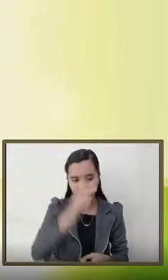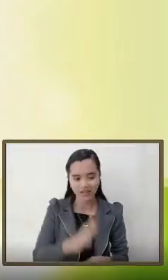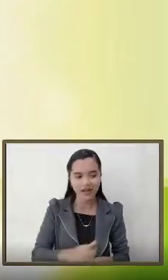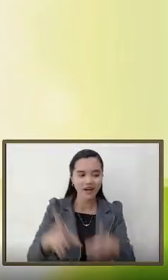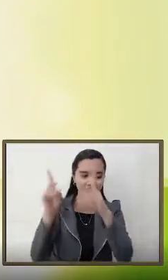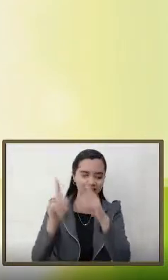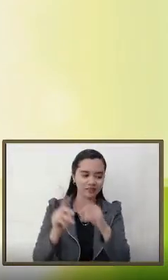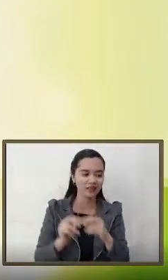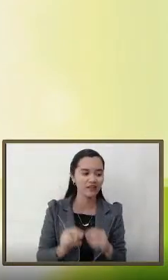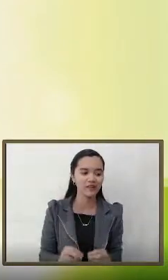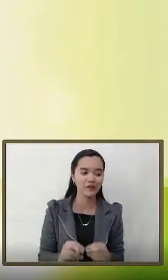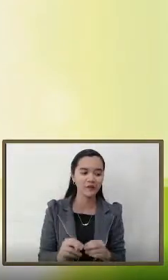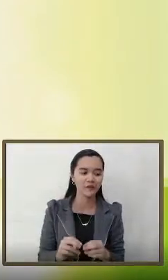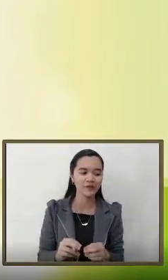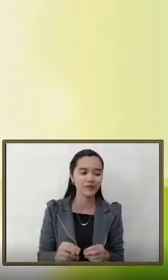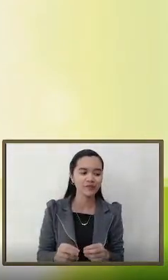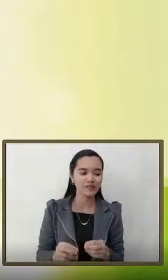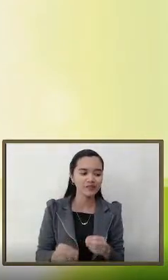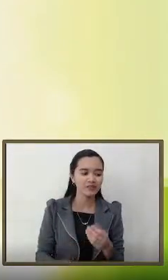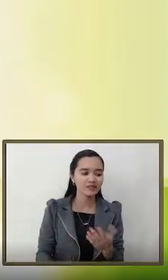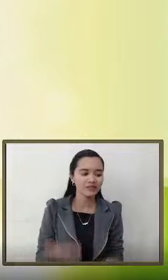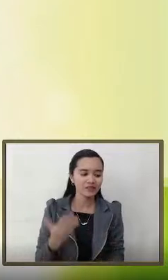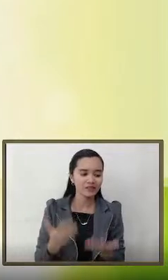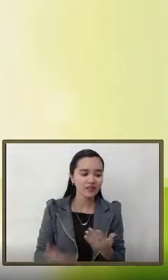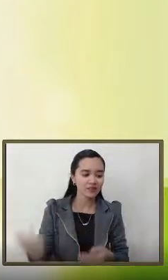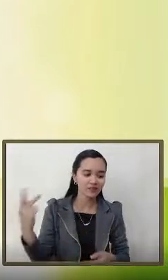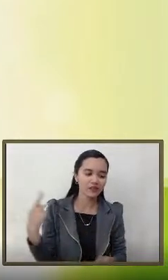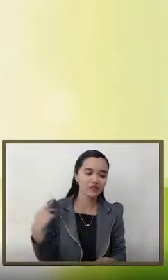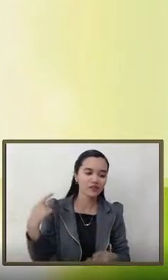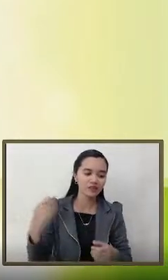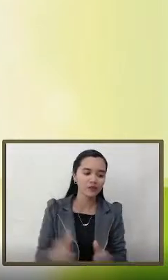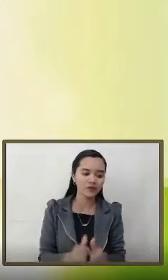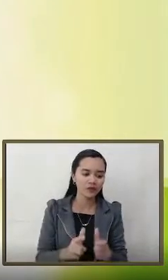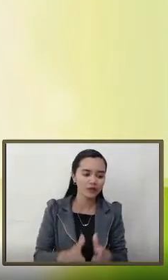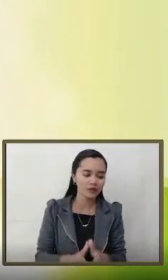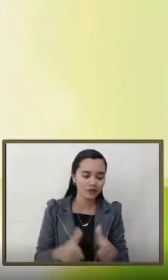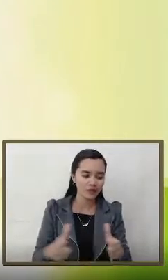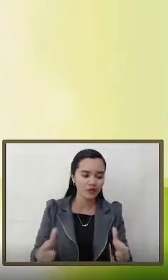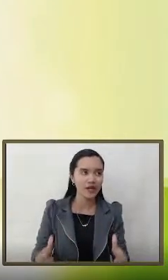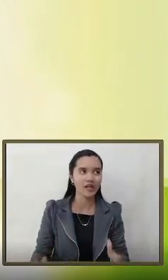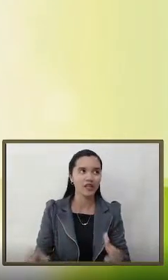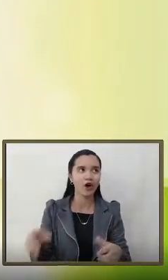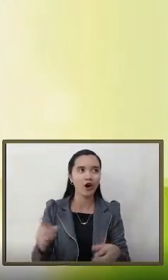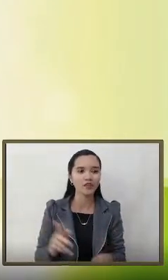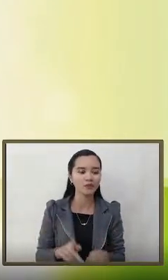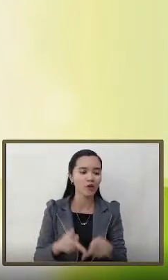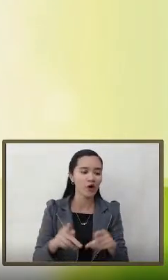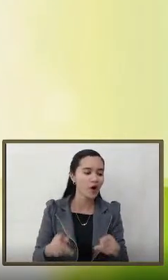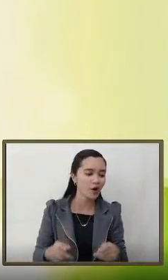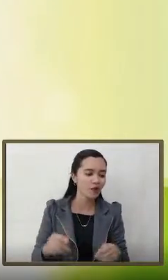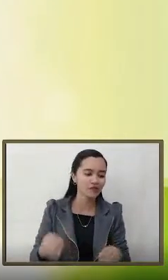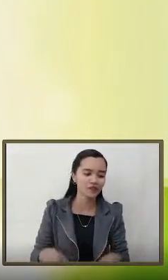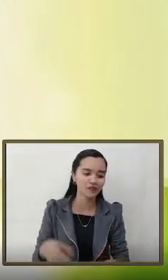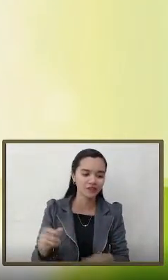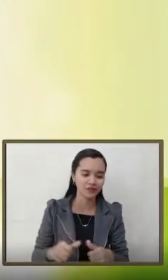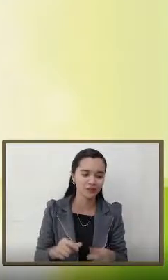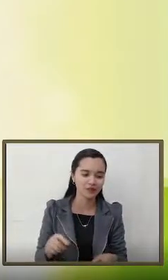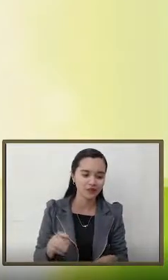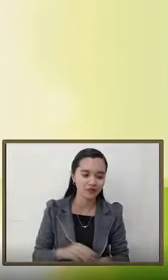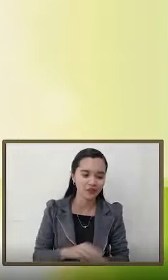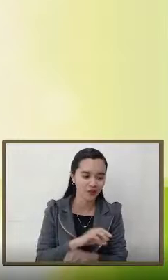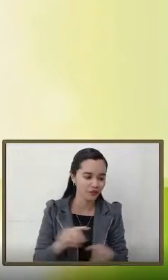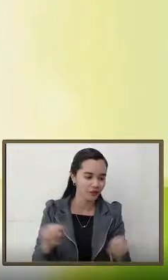God has done. On the last stanza, so amid the conflict, whether great or small, do not